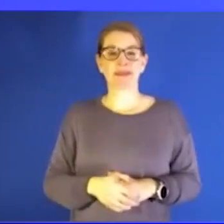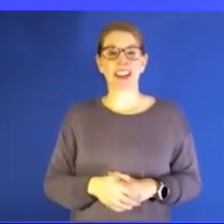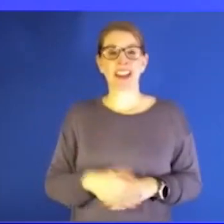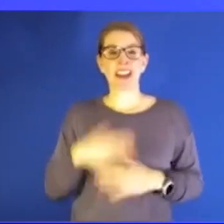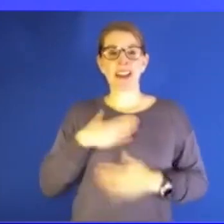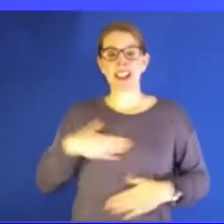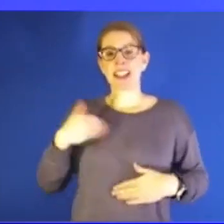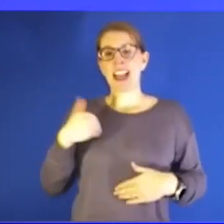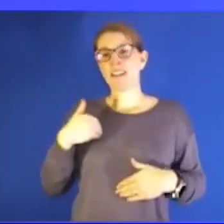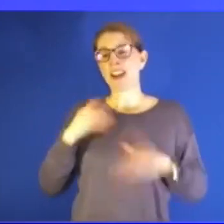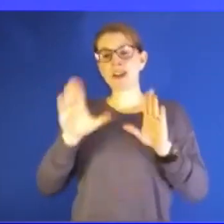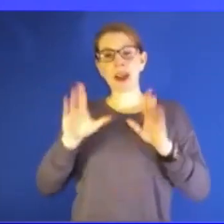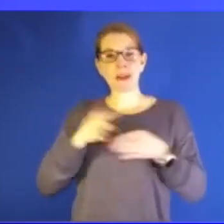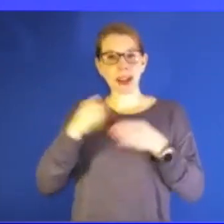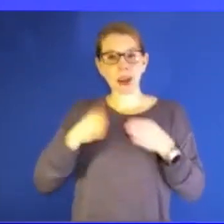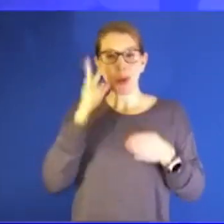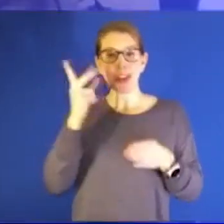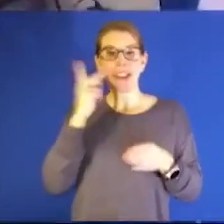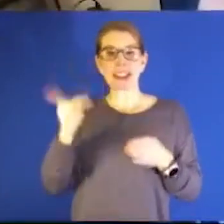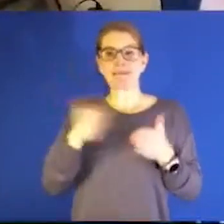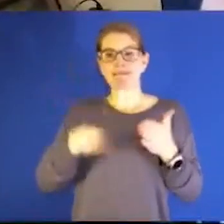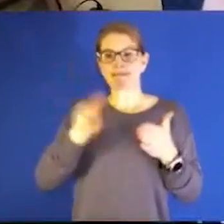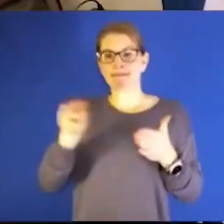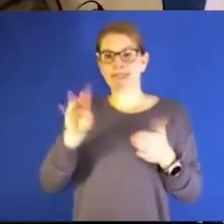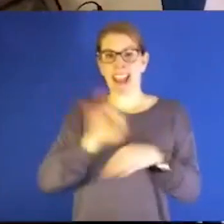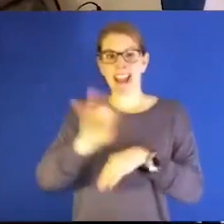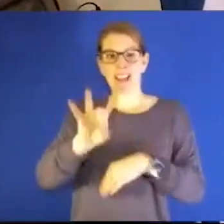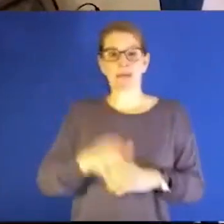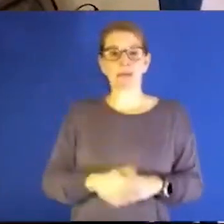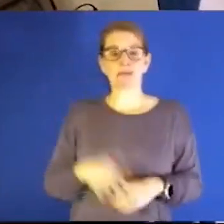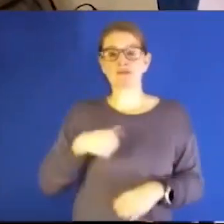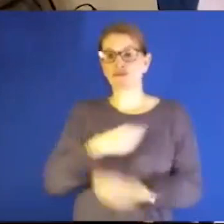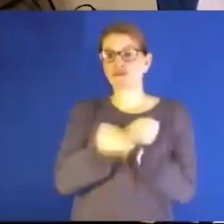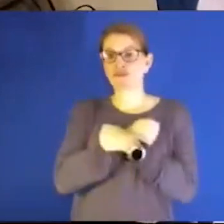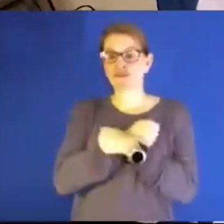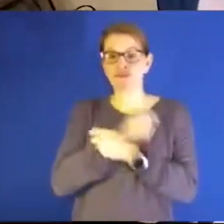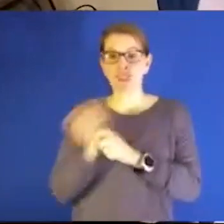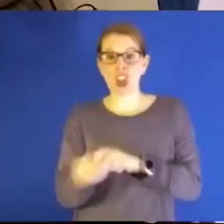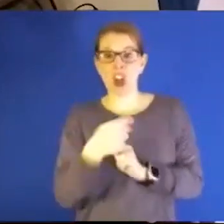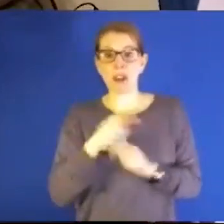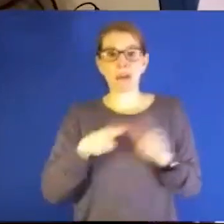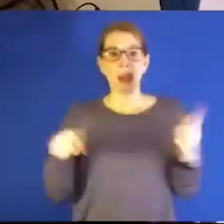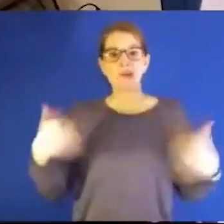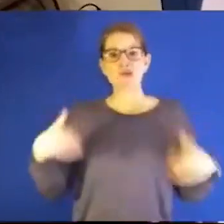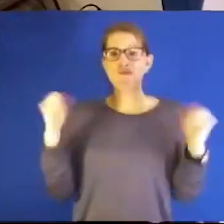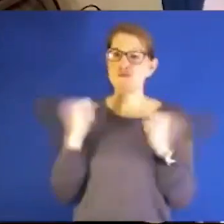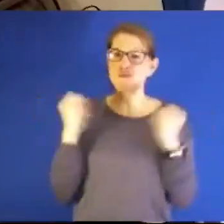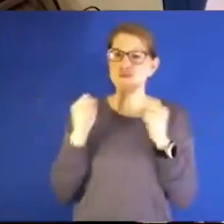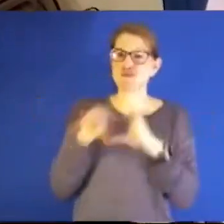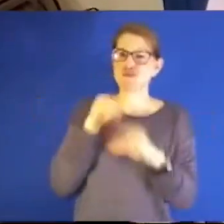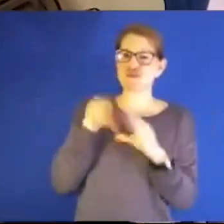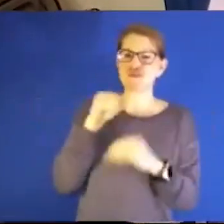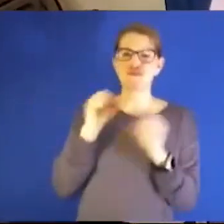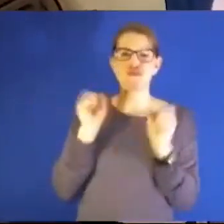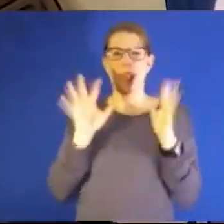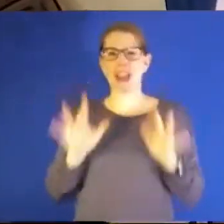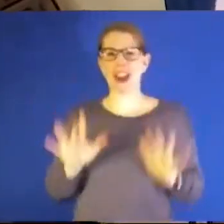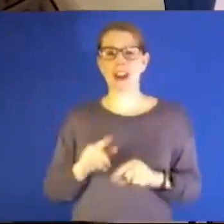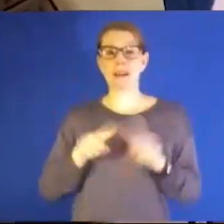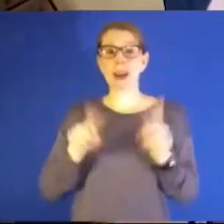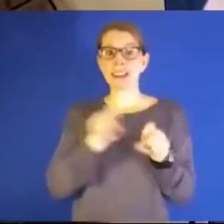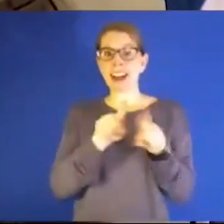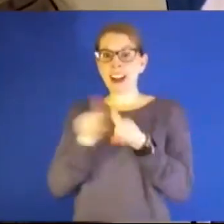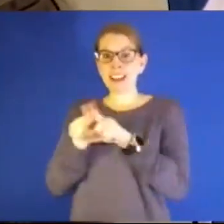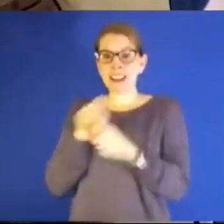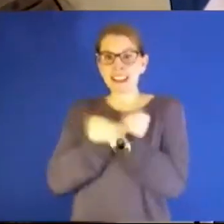great weekend, and we'll see you back here Monday at 8. I love to play golf, but man, it is just too cold to get out in this weather. But I also love